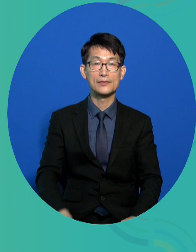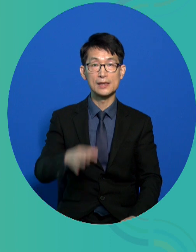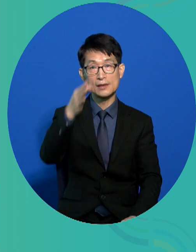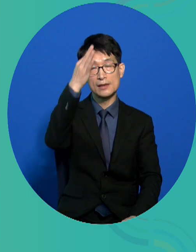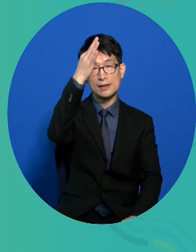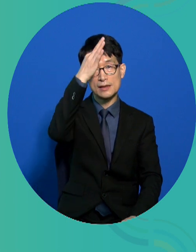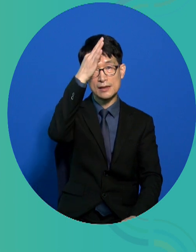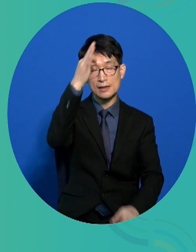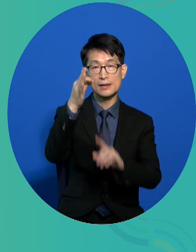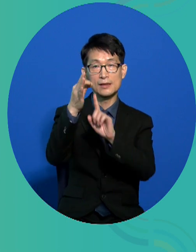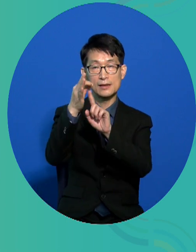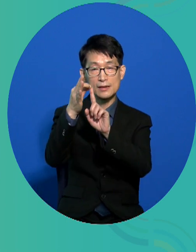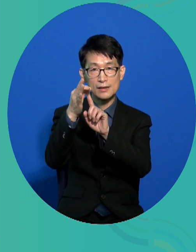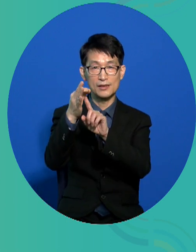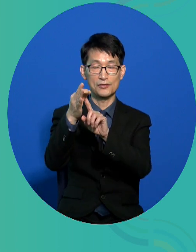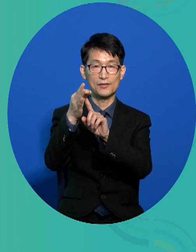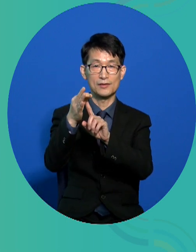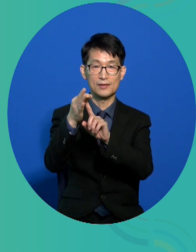self-driving